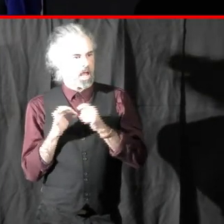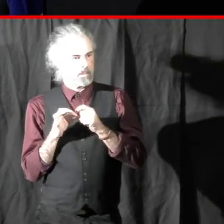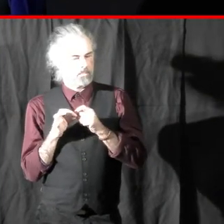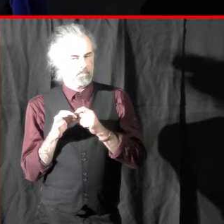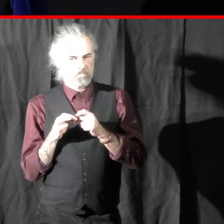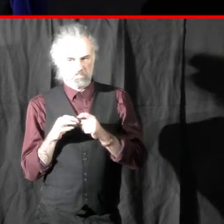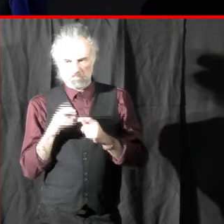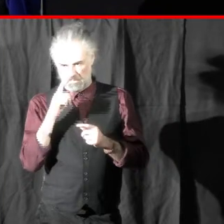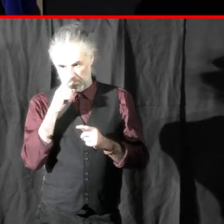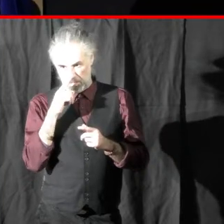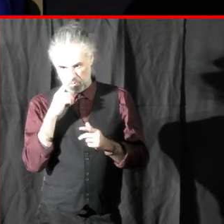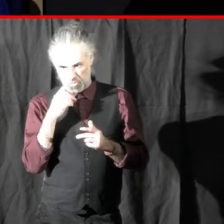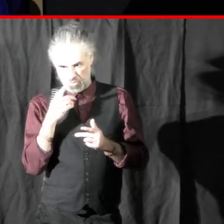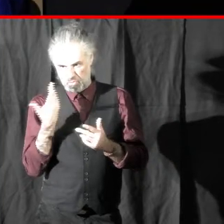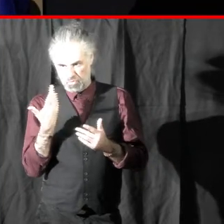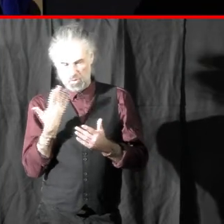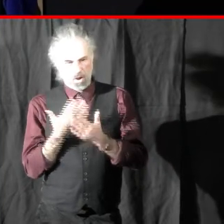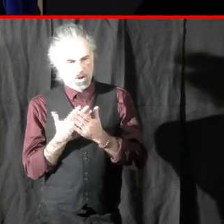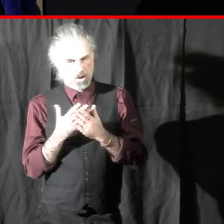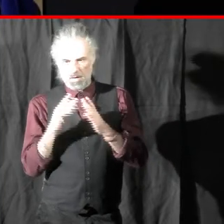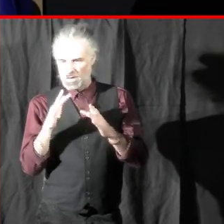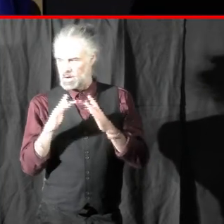online, why is media